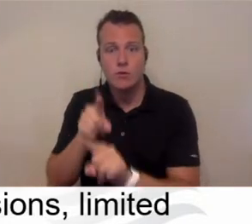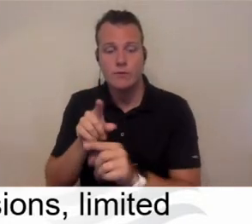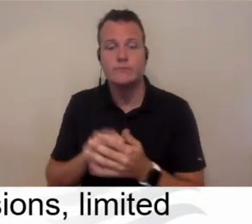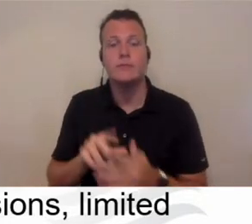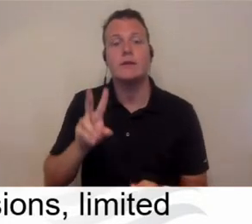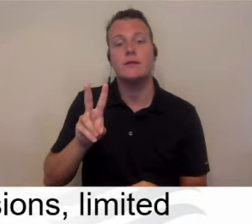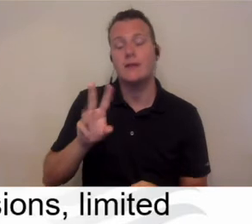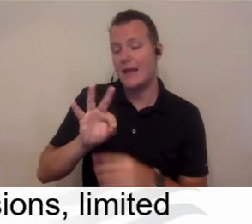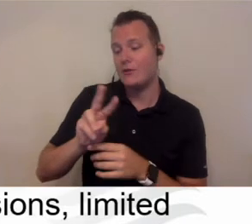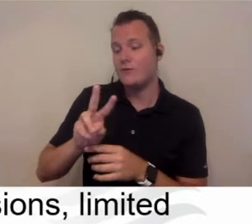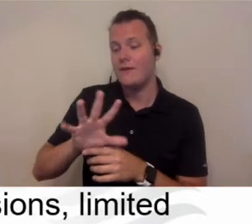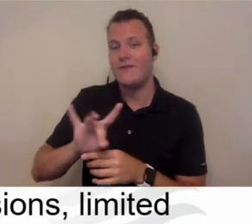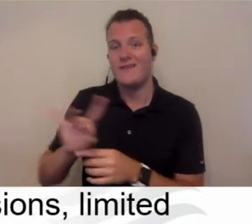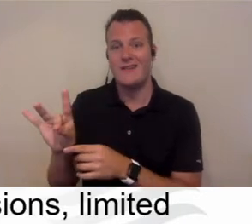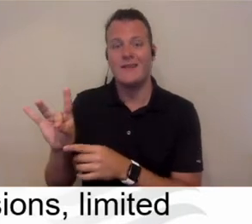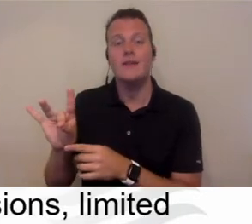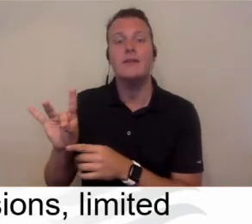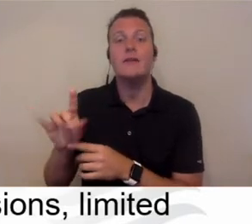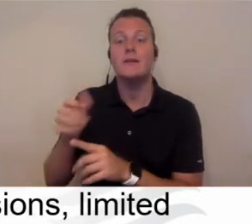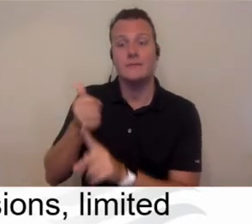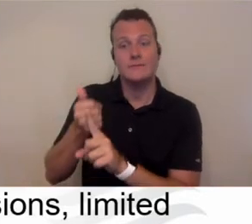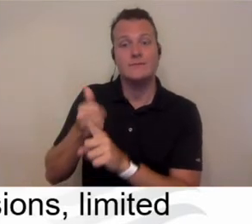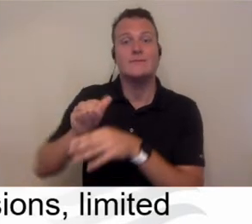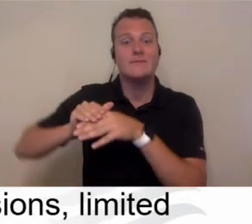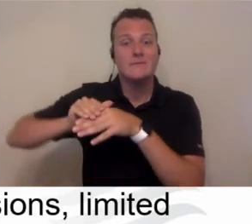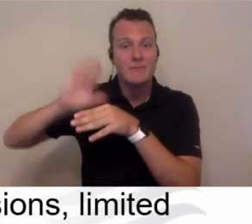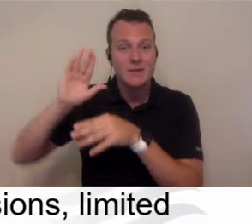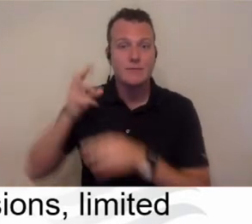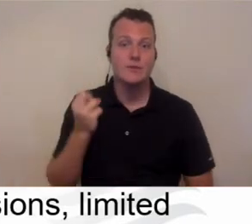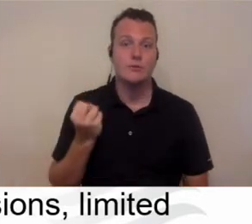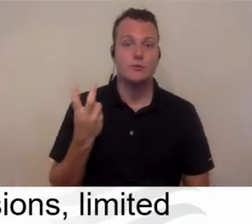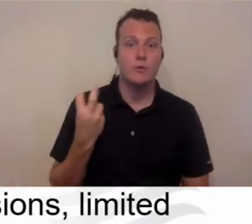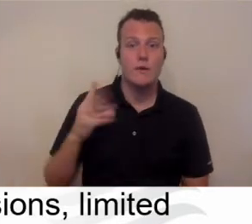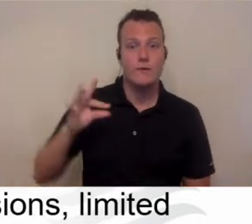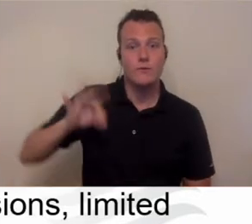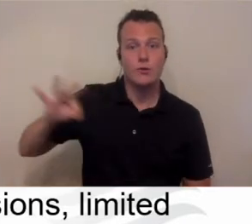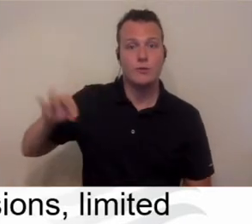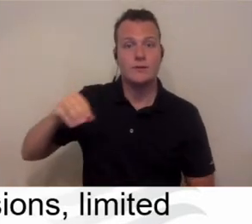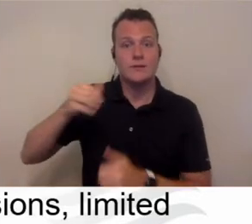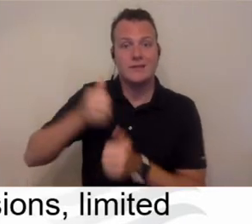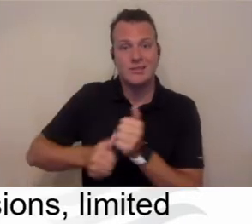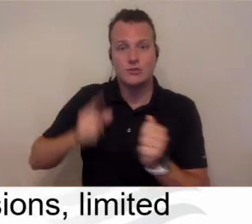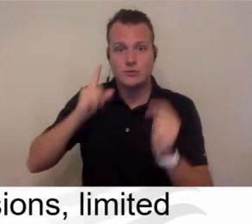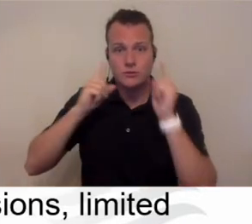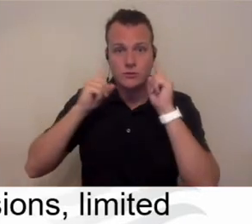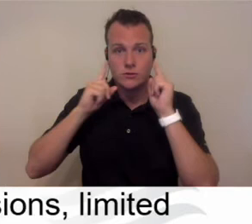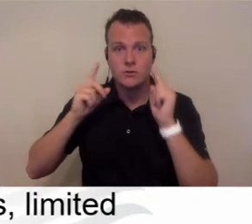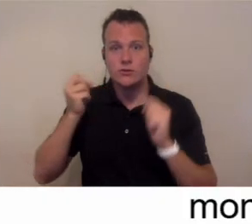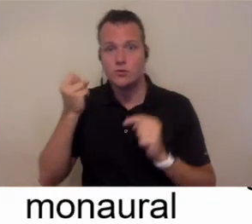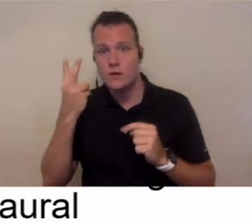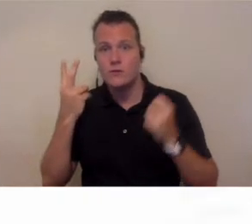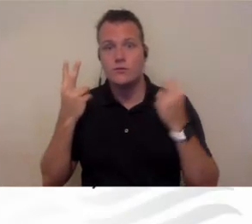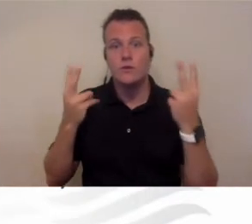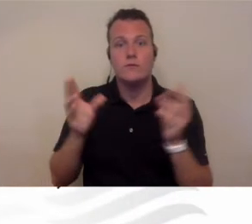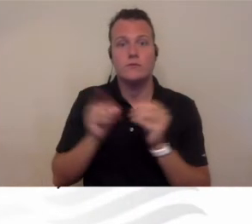are doing a minimum of 12 frequencies in each ear. So that would be a total of